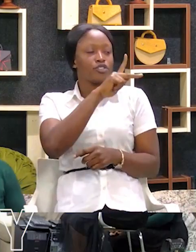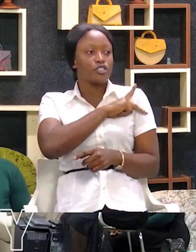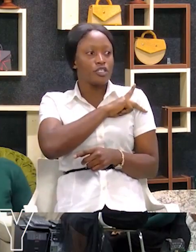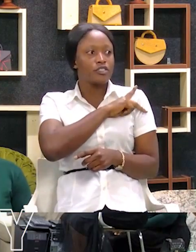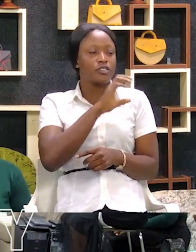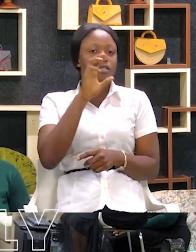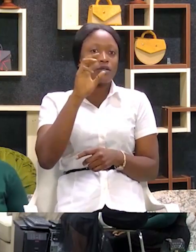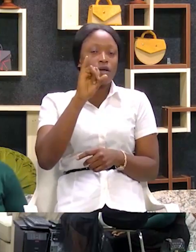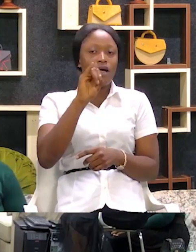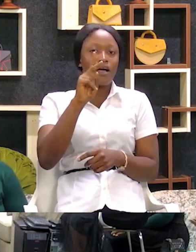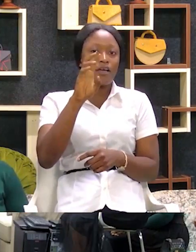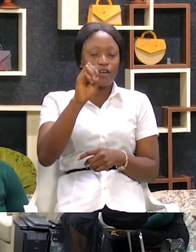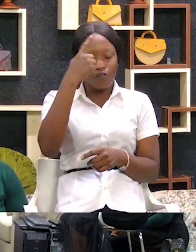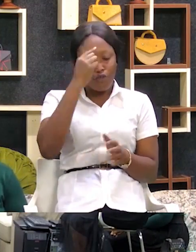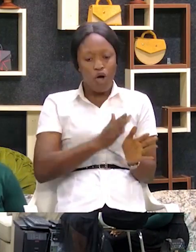arranging.